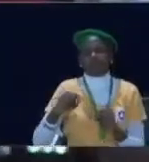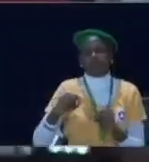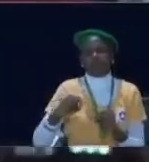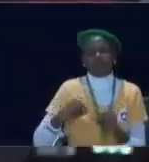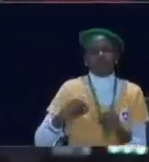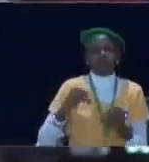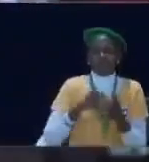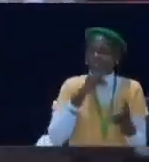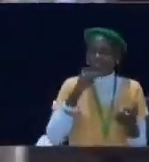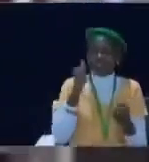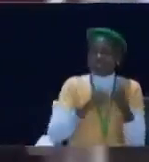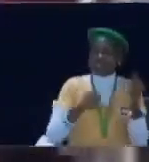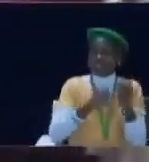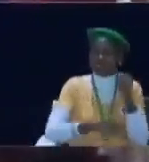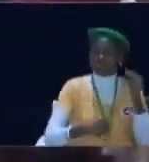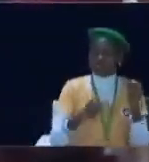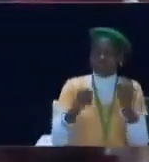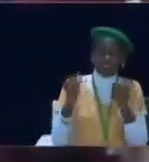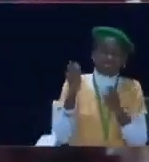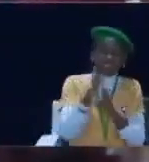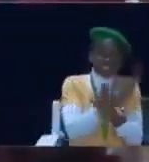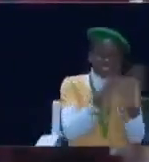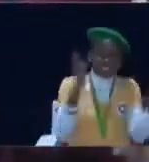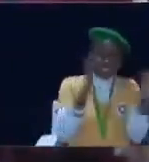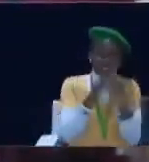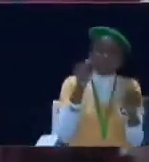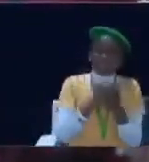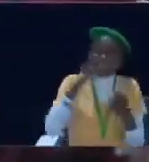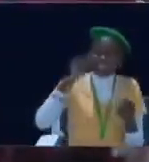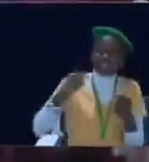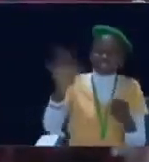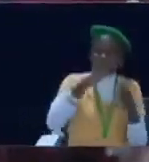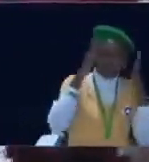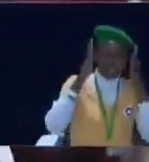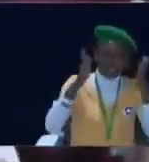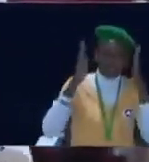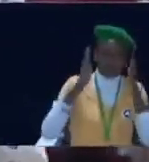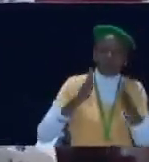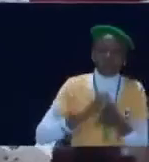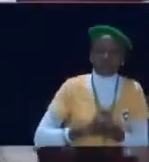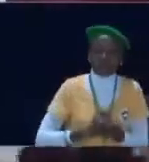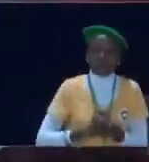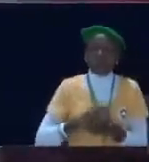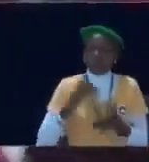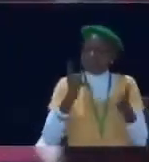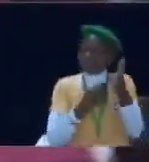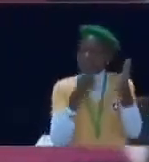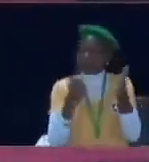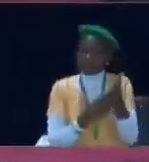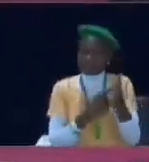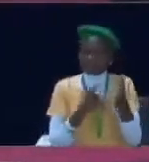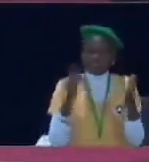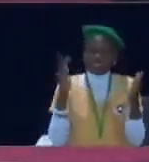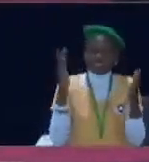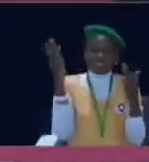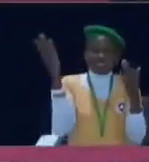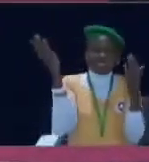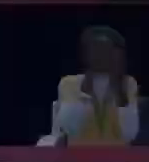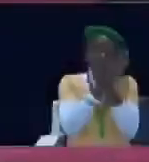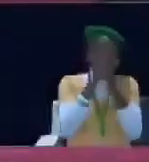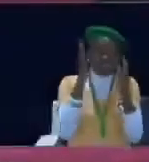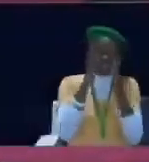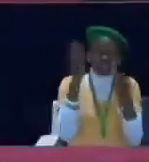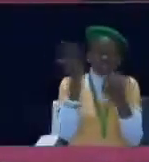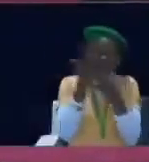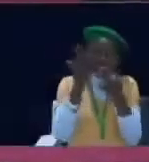See, it is not every distraction that needs your attention. Sometimes distractions are meant